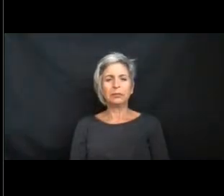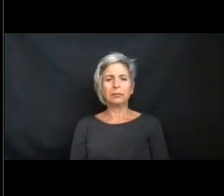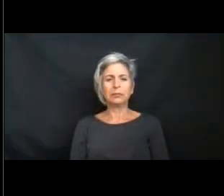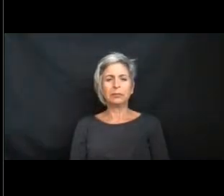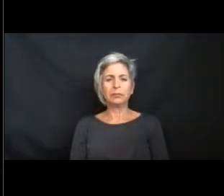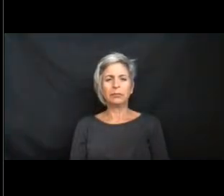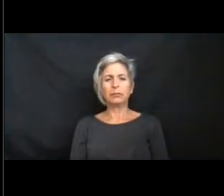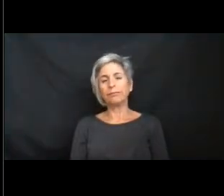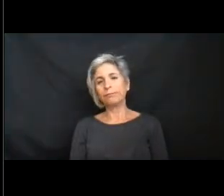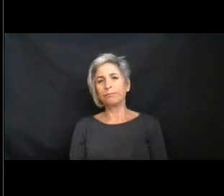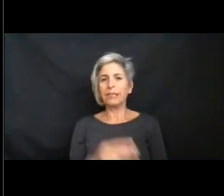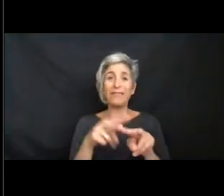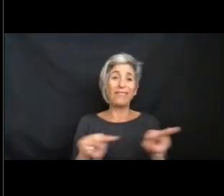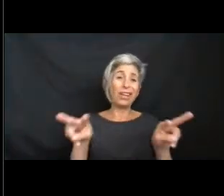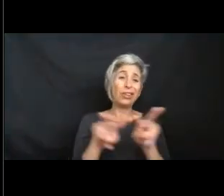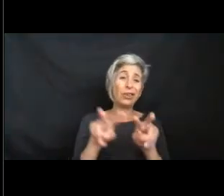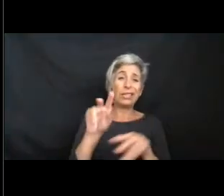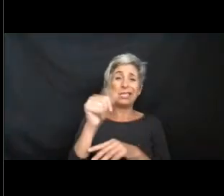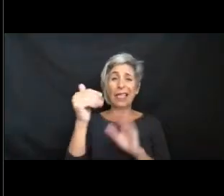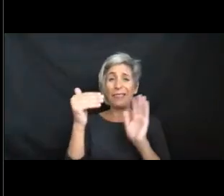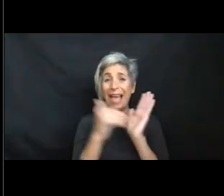Value, I'm going to say 10,000.